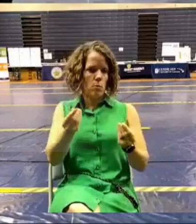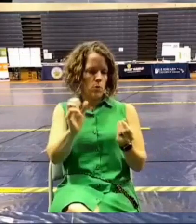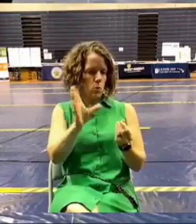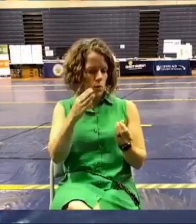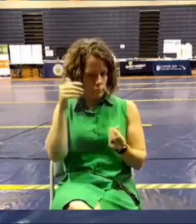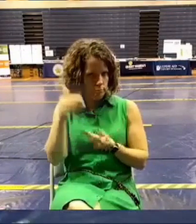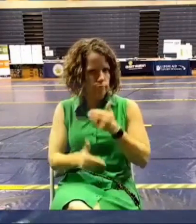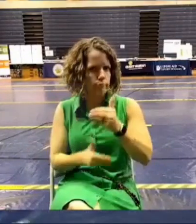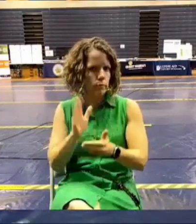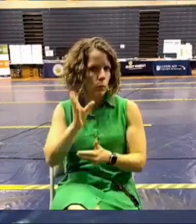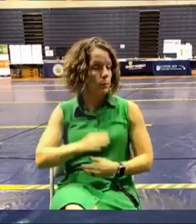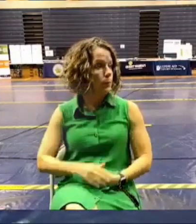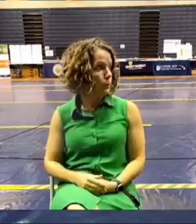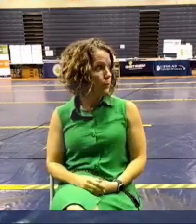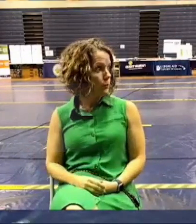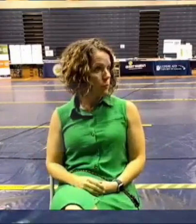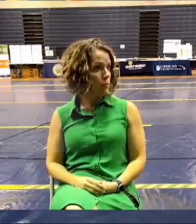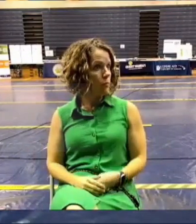Colonel.